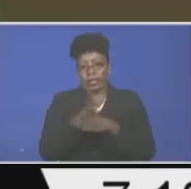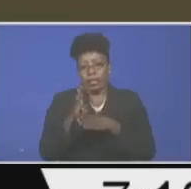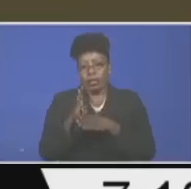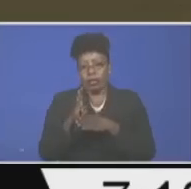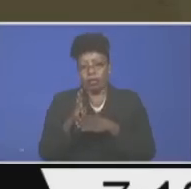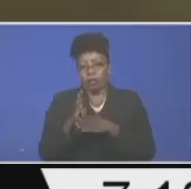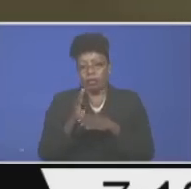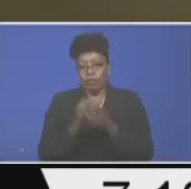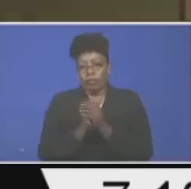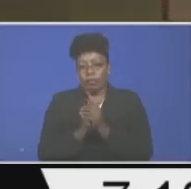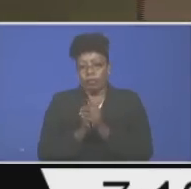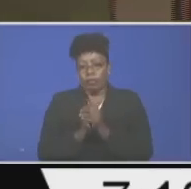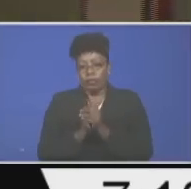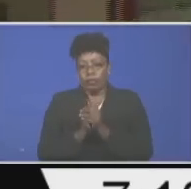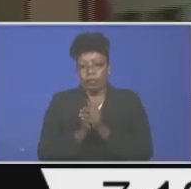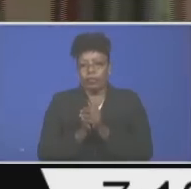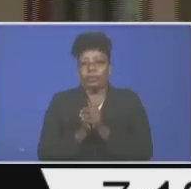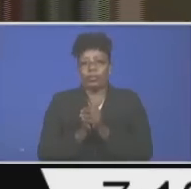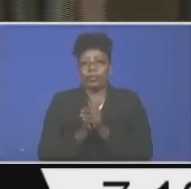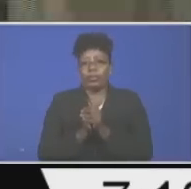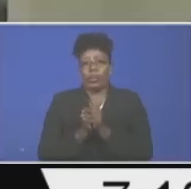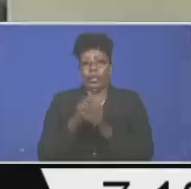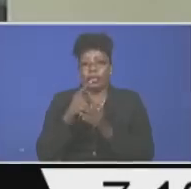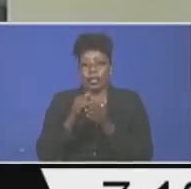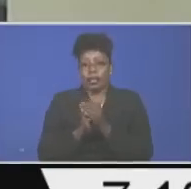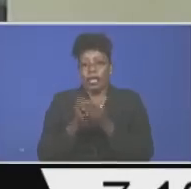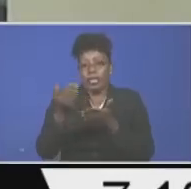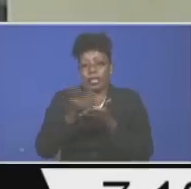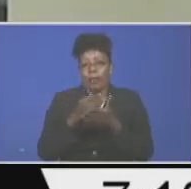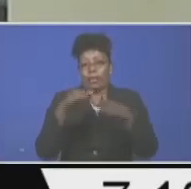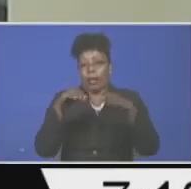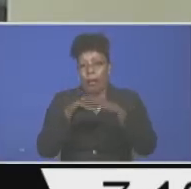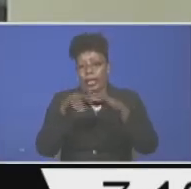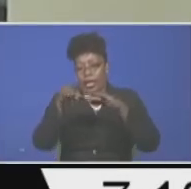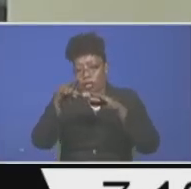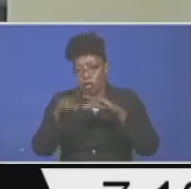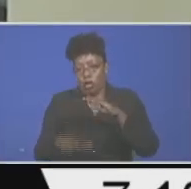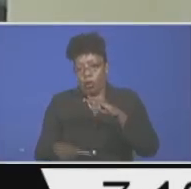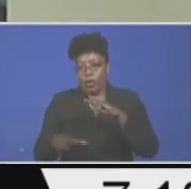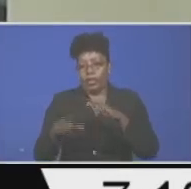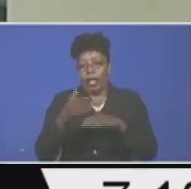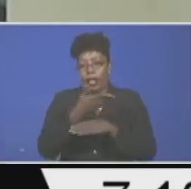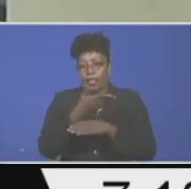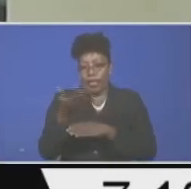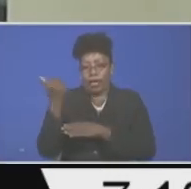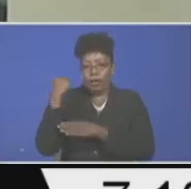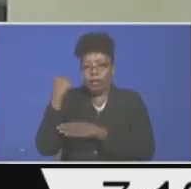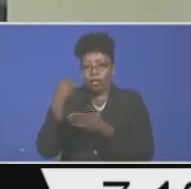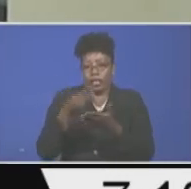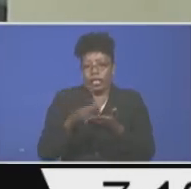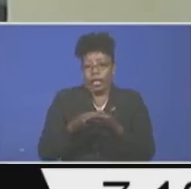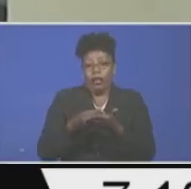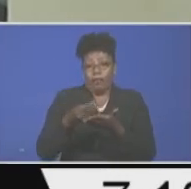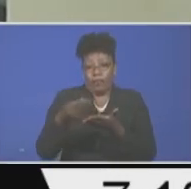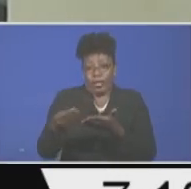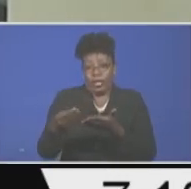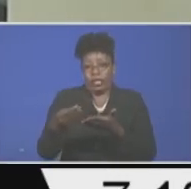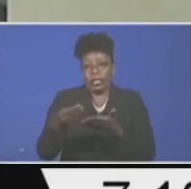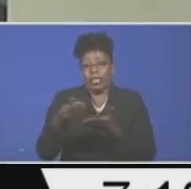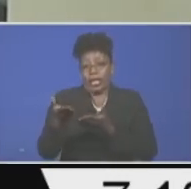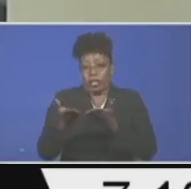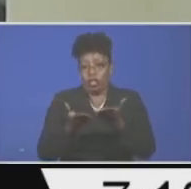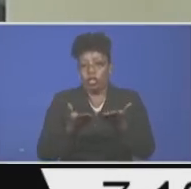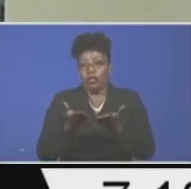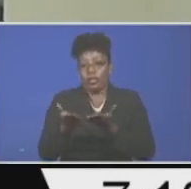some resolution. Some of the banks have lowered their administrative fees for their various